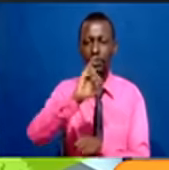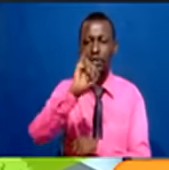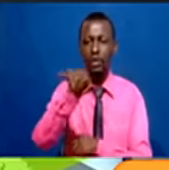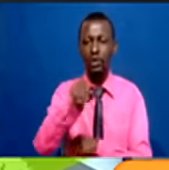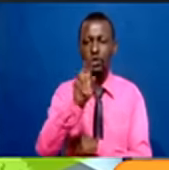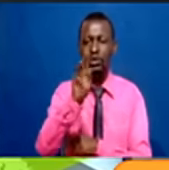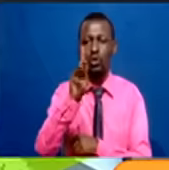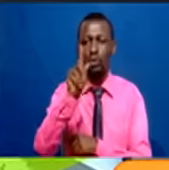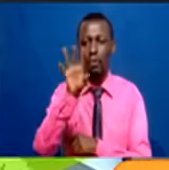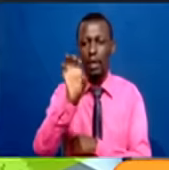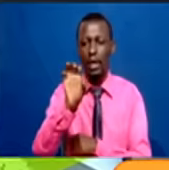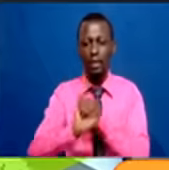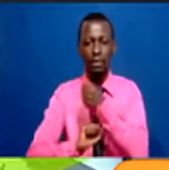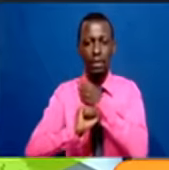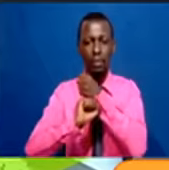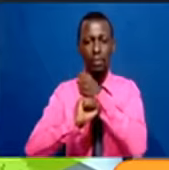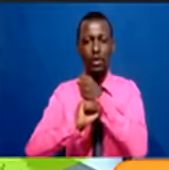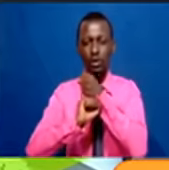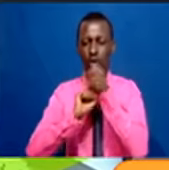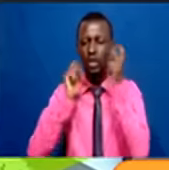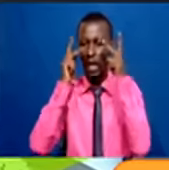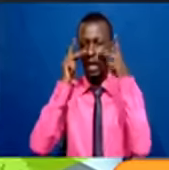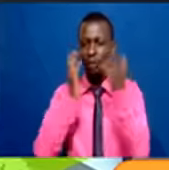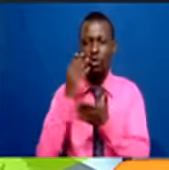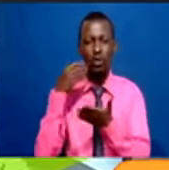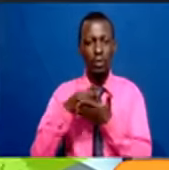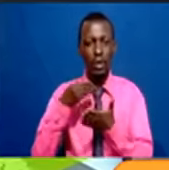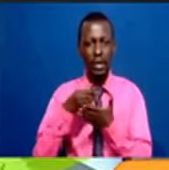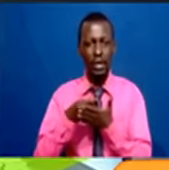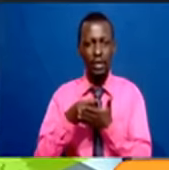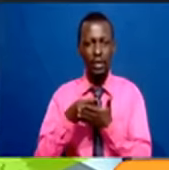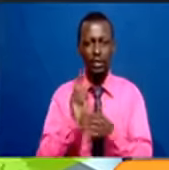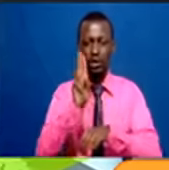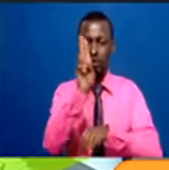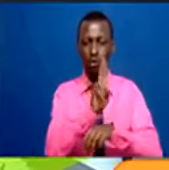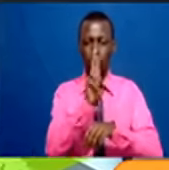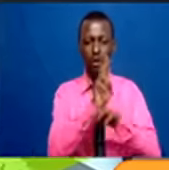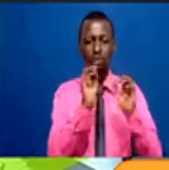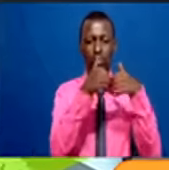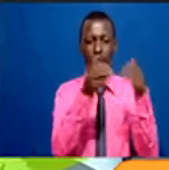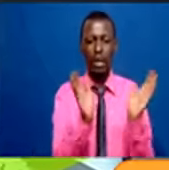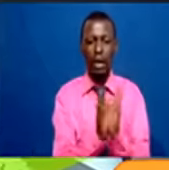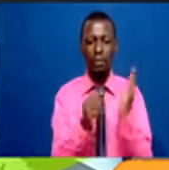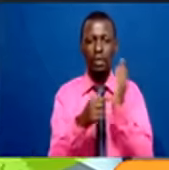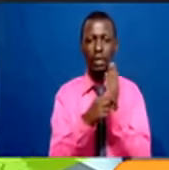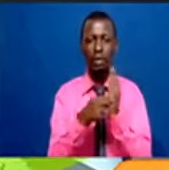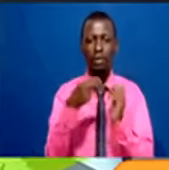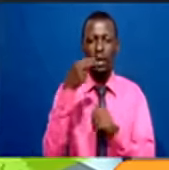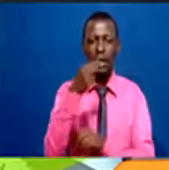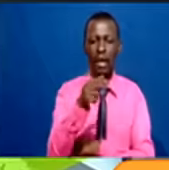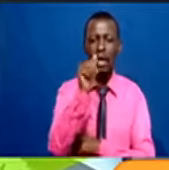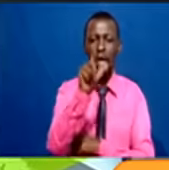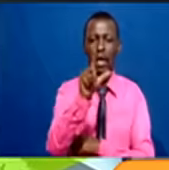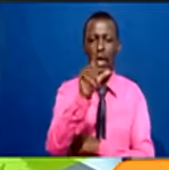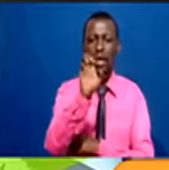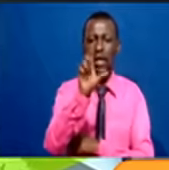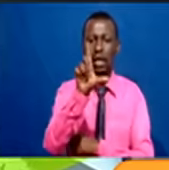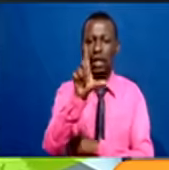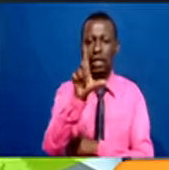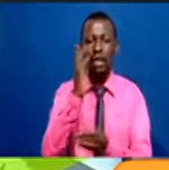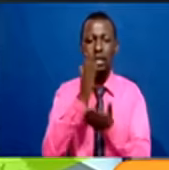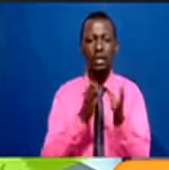are Al-Shabaab financial facilitators, leveraging on the Halil Group and some of its leadership to transfer